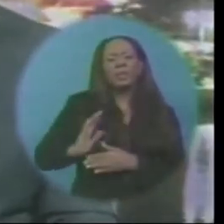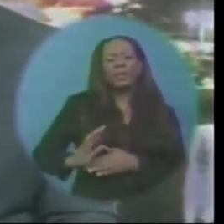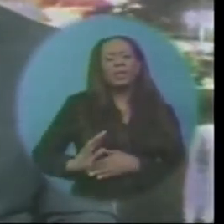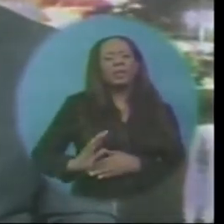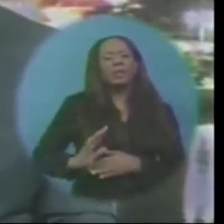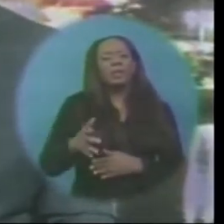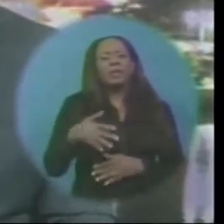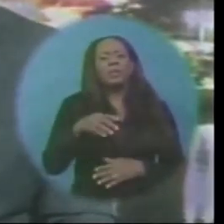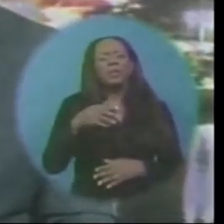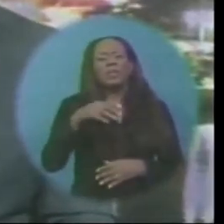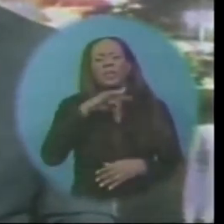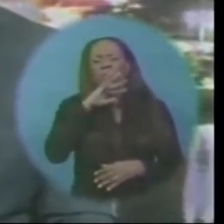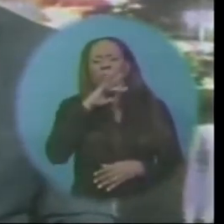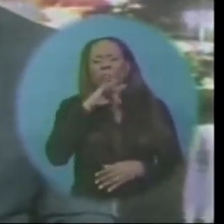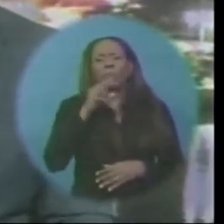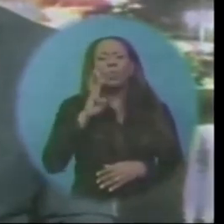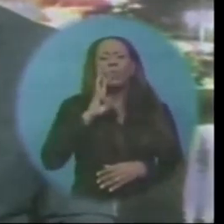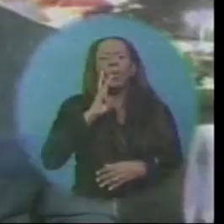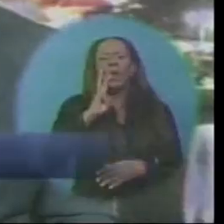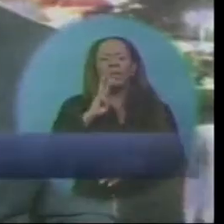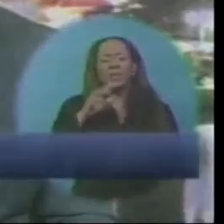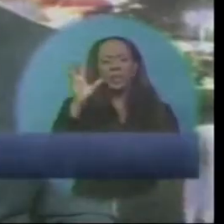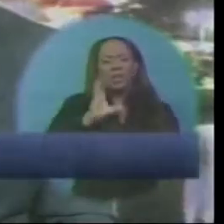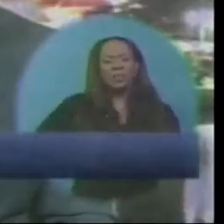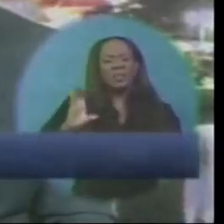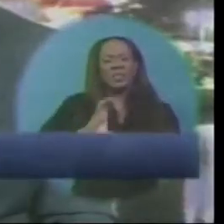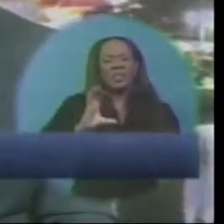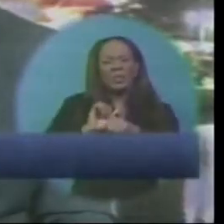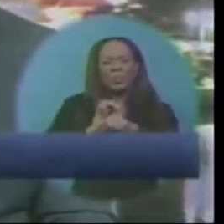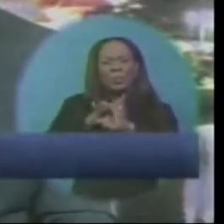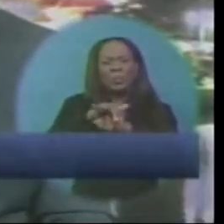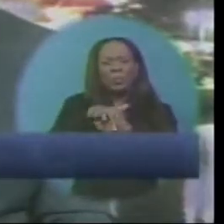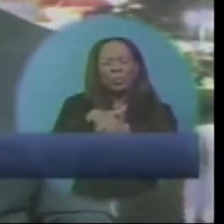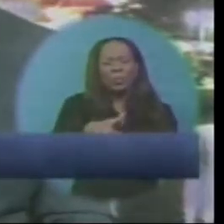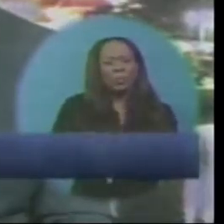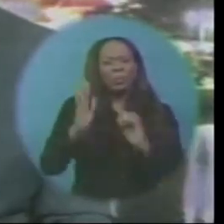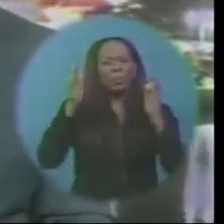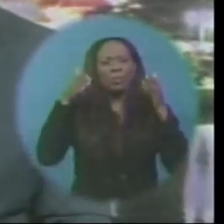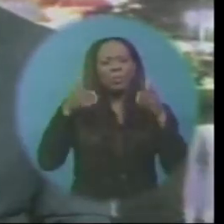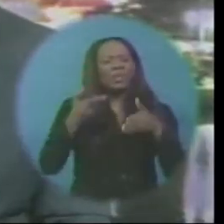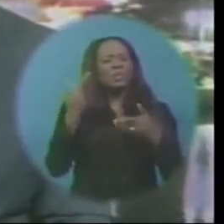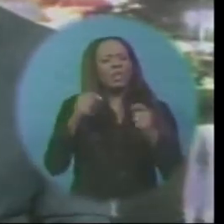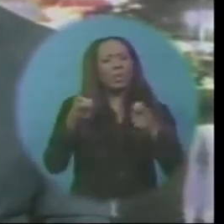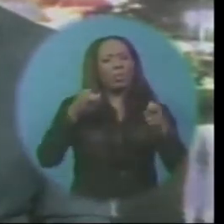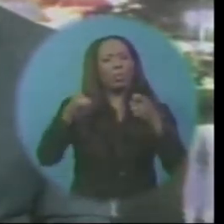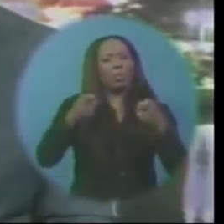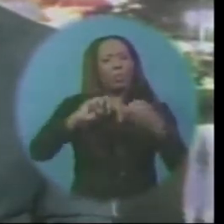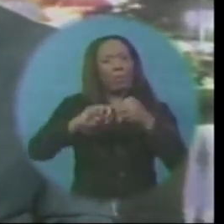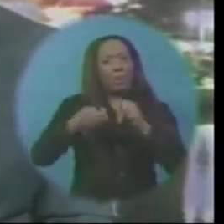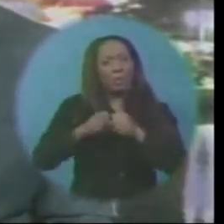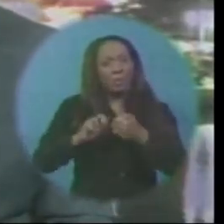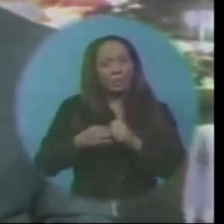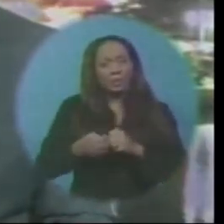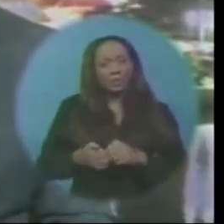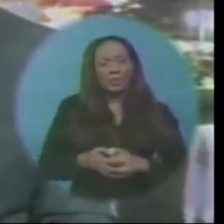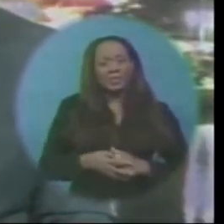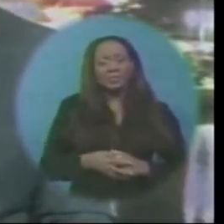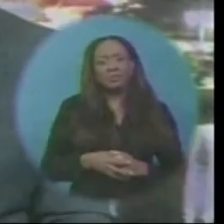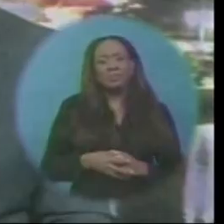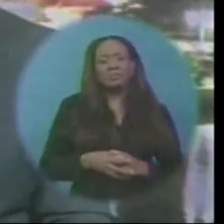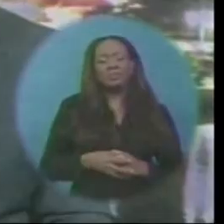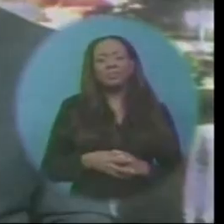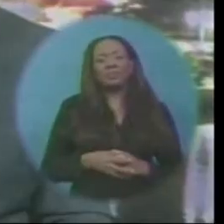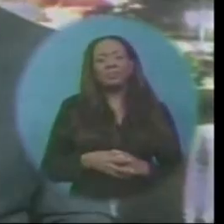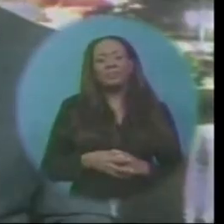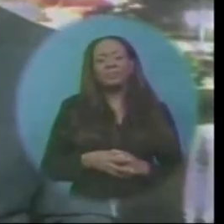Coast has come into sharp focus as the Barbados Water Authority moves to grapple with this problem. The issue became even